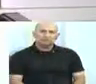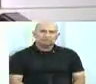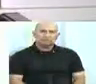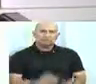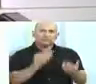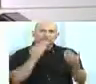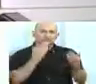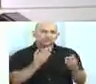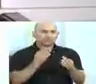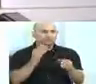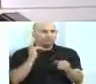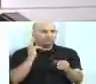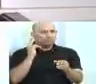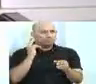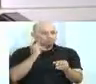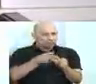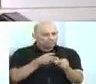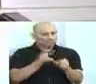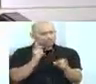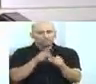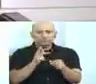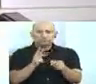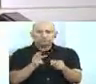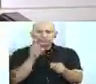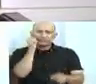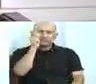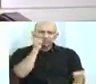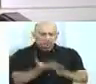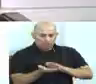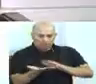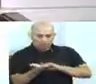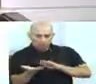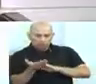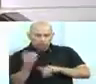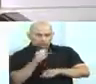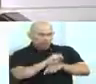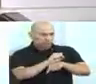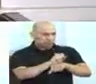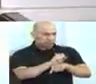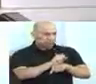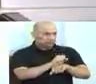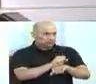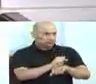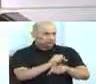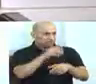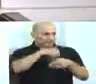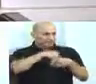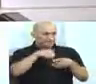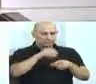Thank you for your participation in the daily operations and ministries of this church.